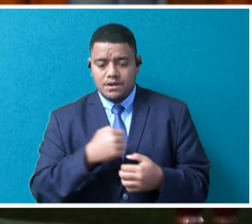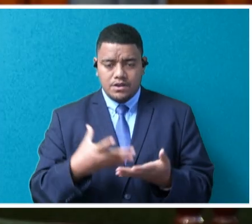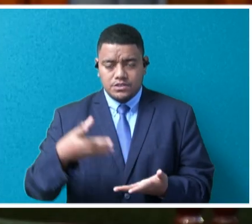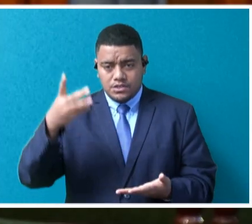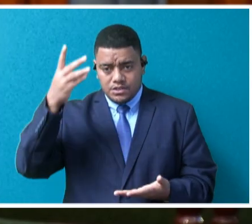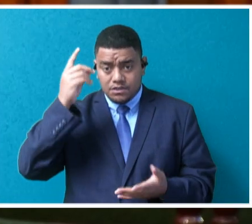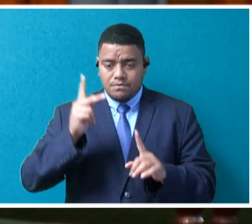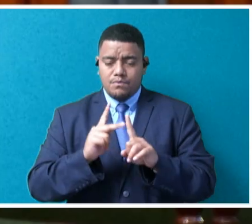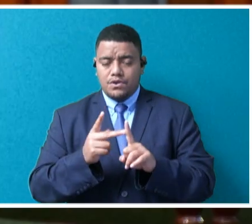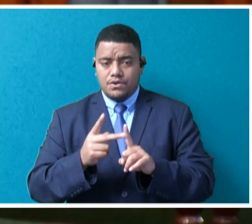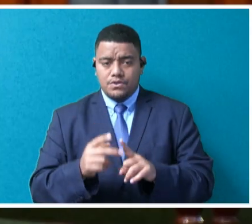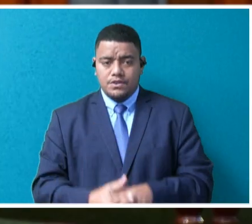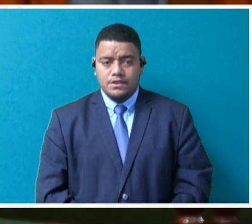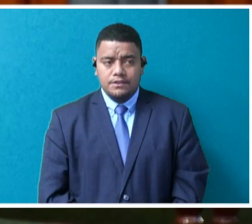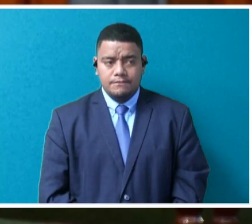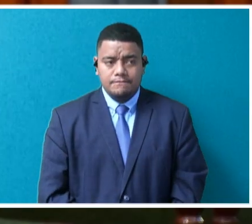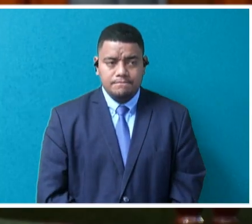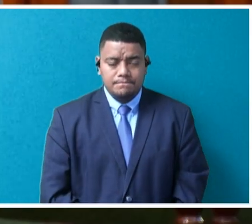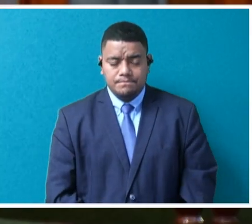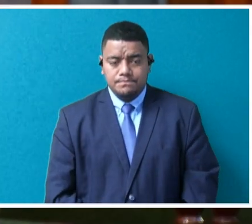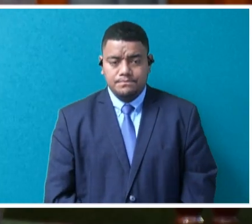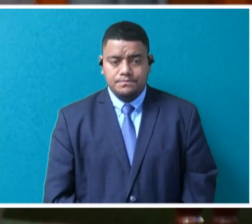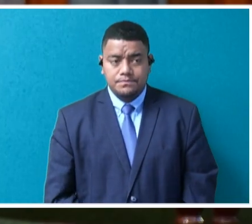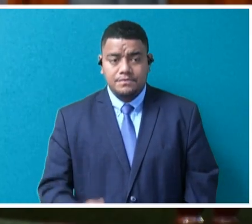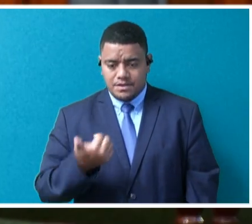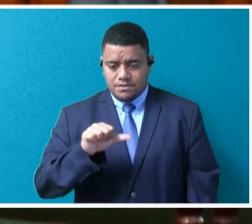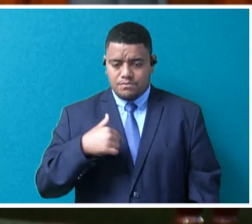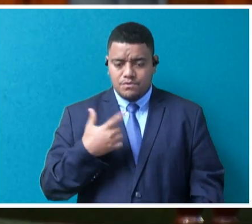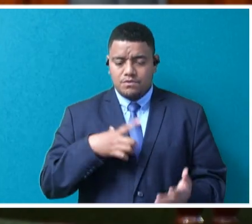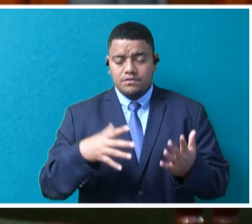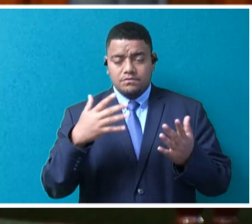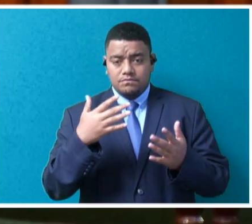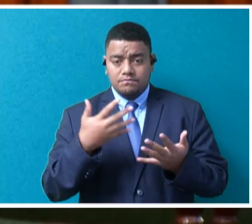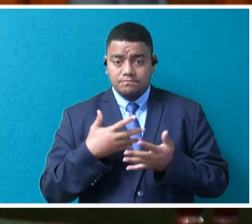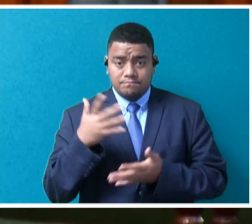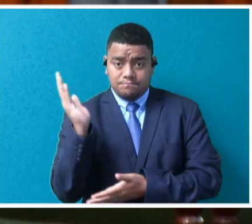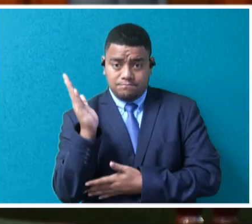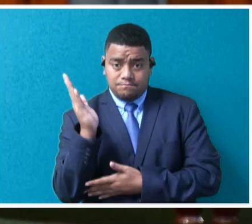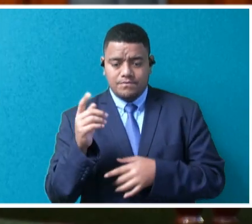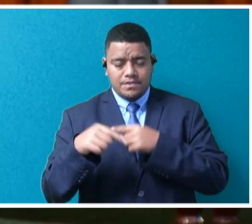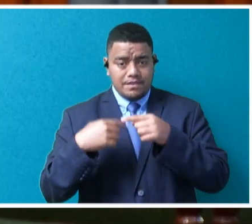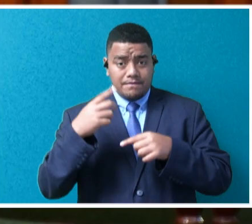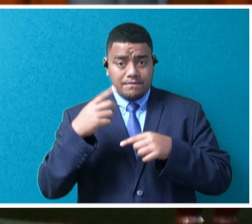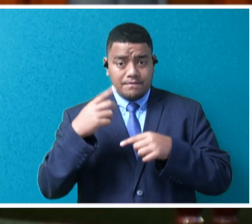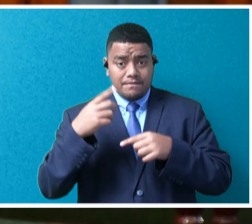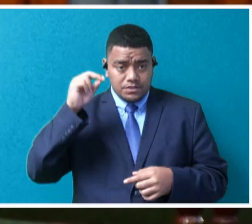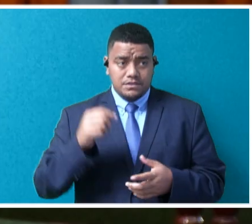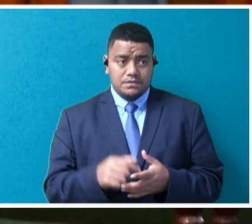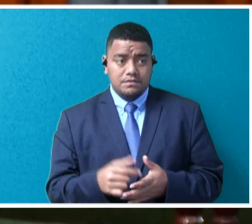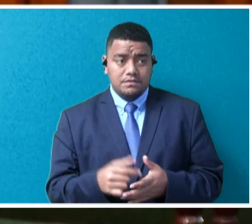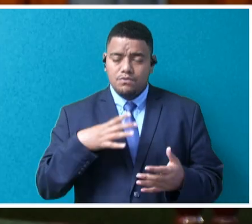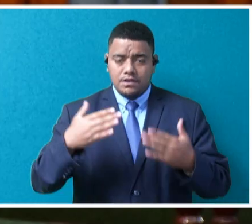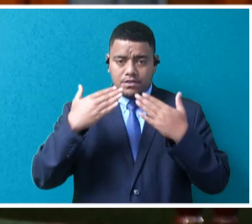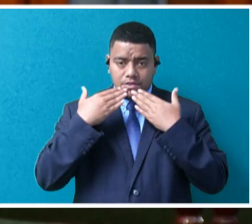sector's priority. Mr. Speaker, sir, allow me to talk in our Itaukai dialect. Sa mga kamunatag